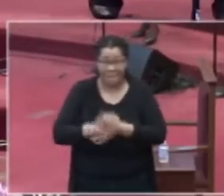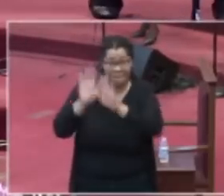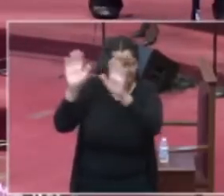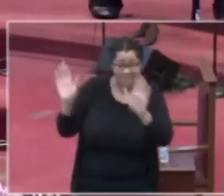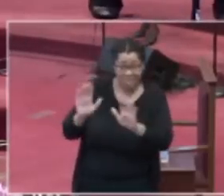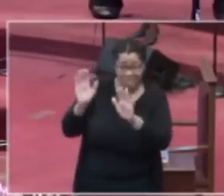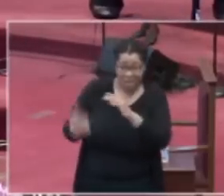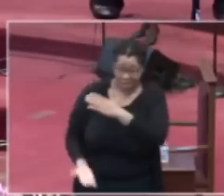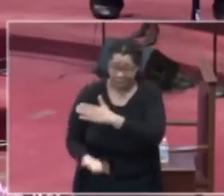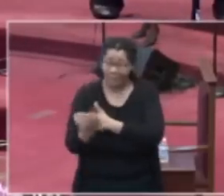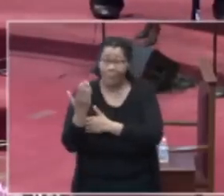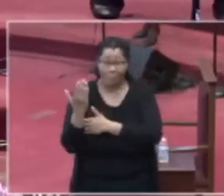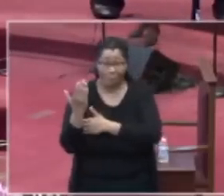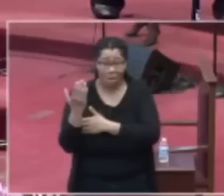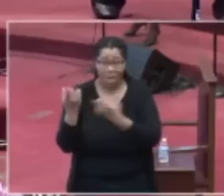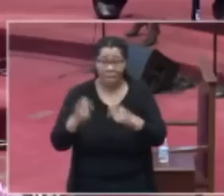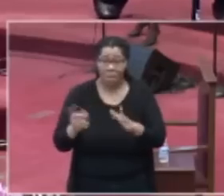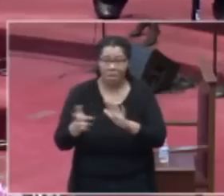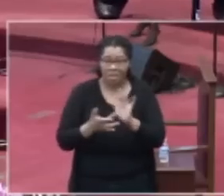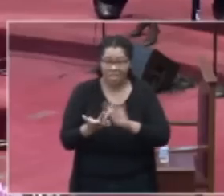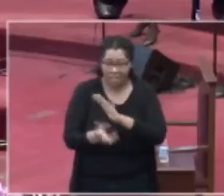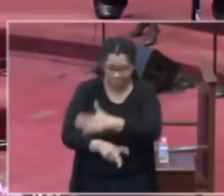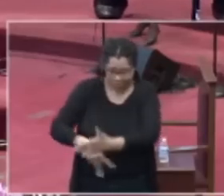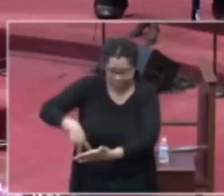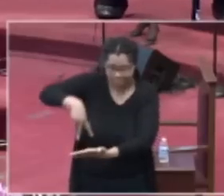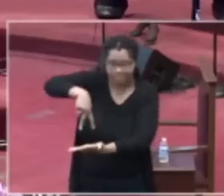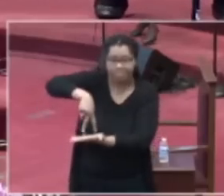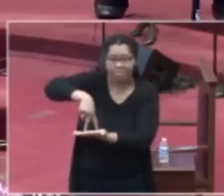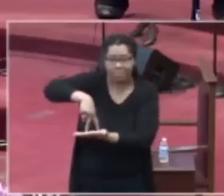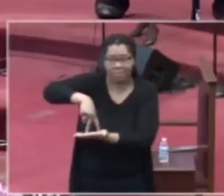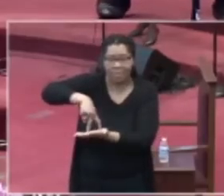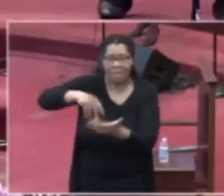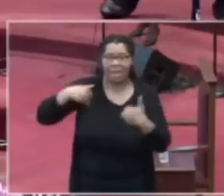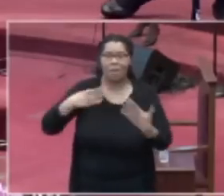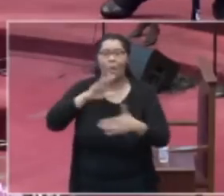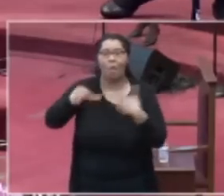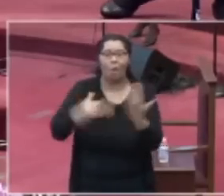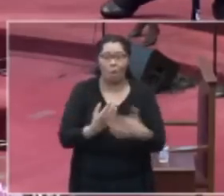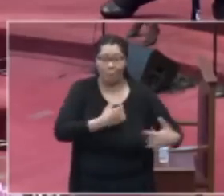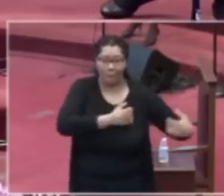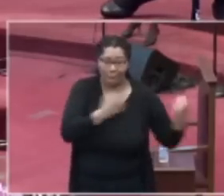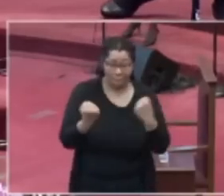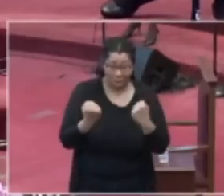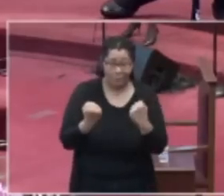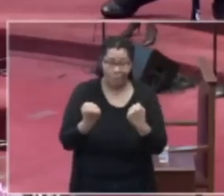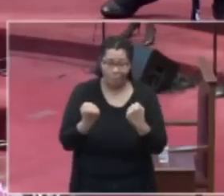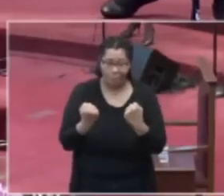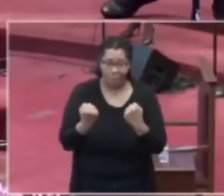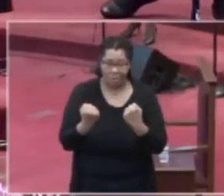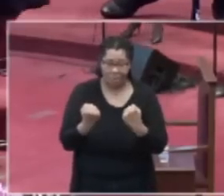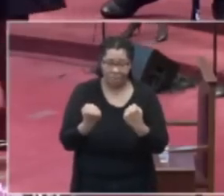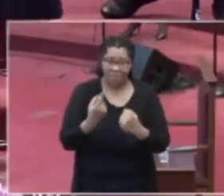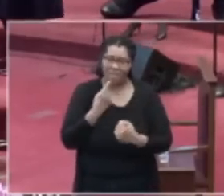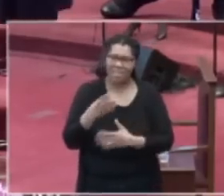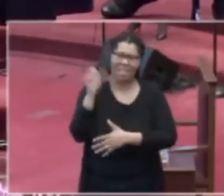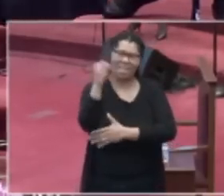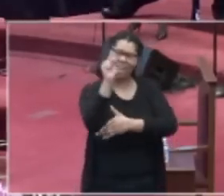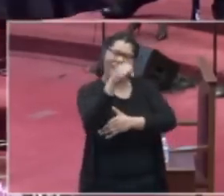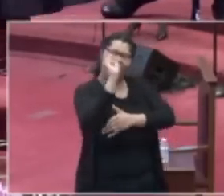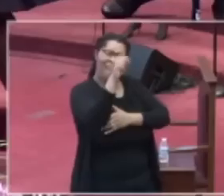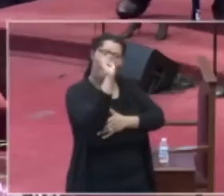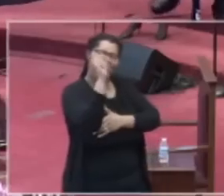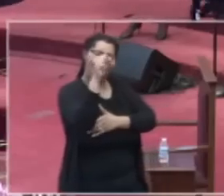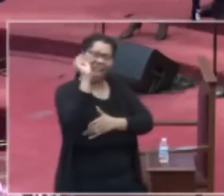Sunday morning, he got up with all power in his hand. Say,